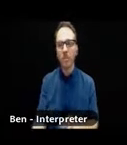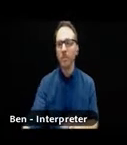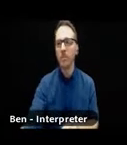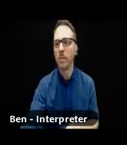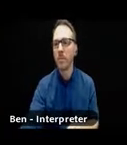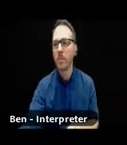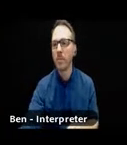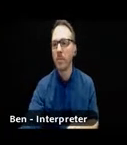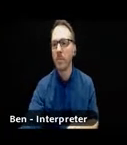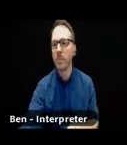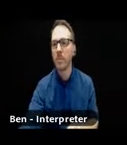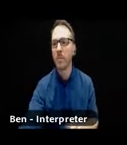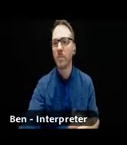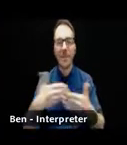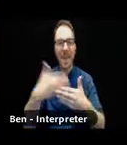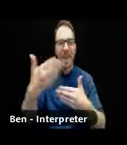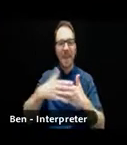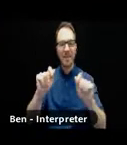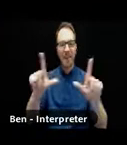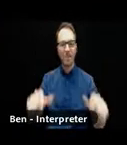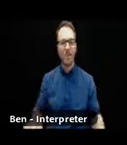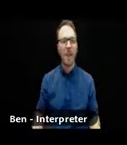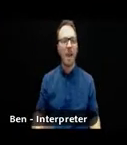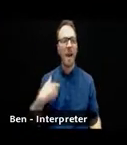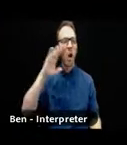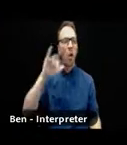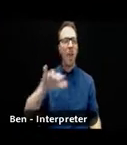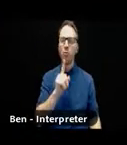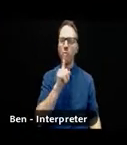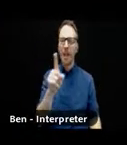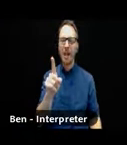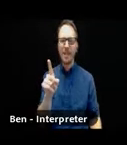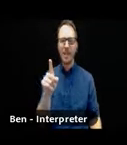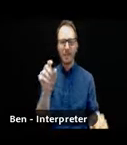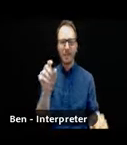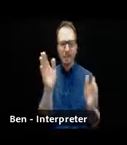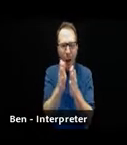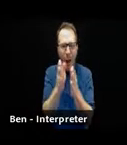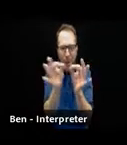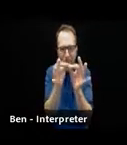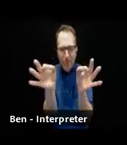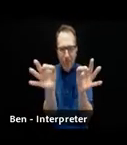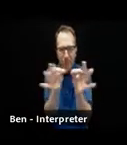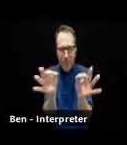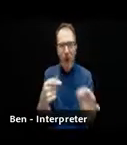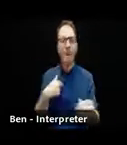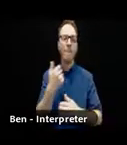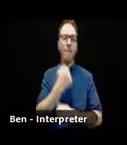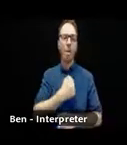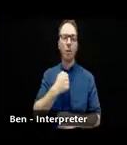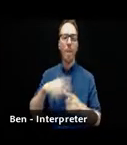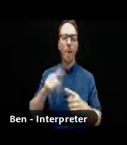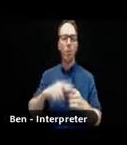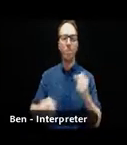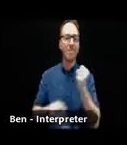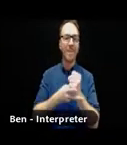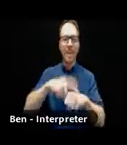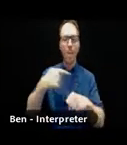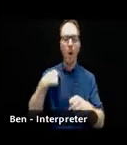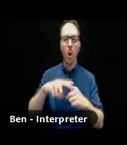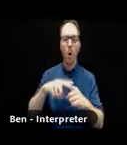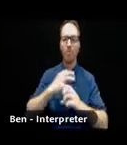the next slide here. I know that's really small type, and I apologize for that, but in an effort to save time, I want to do a